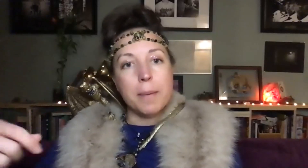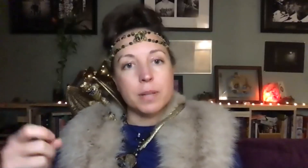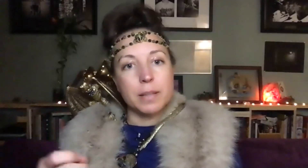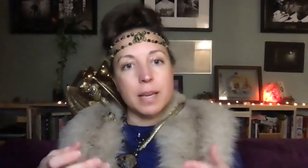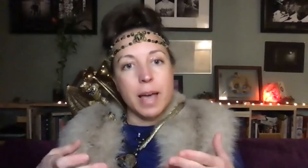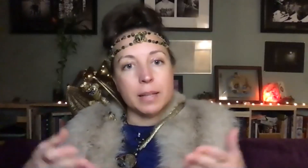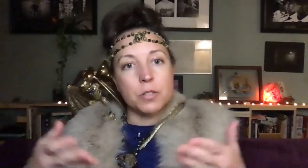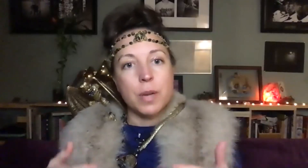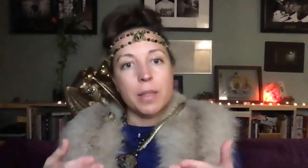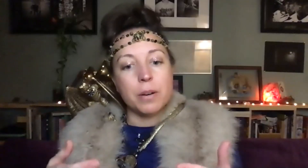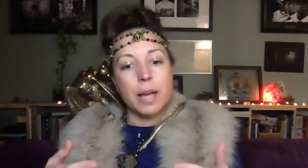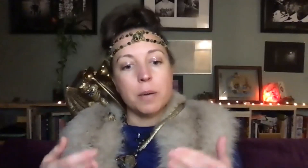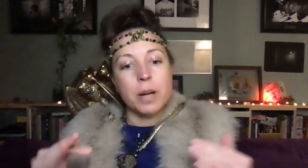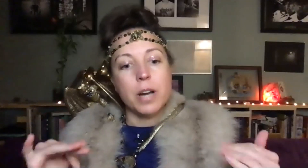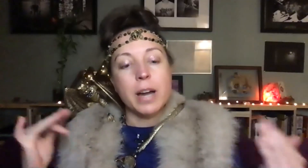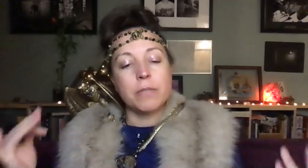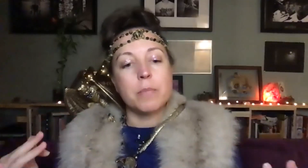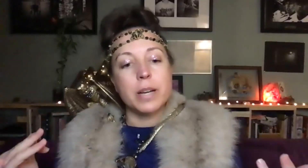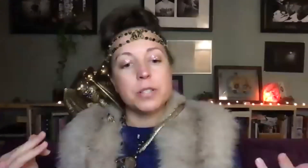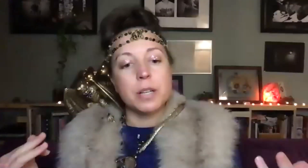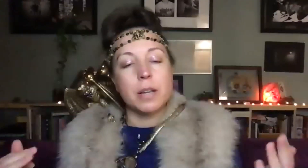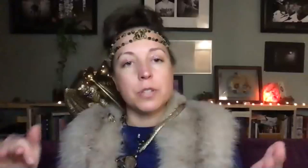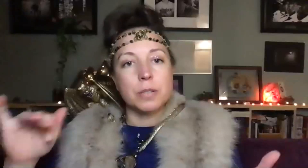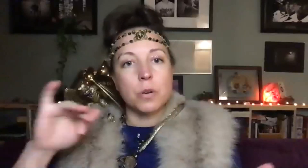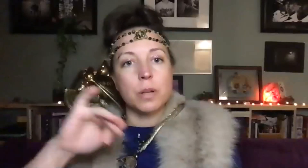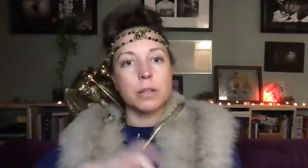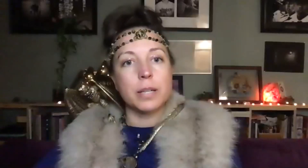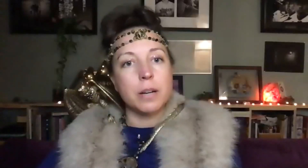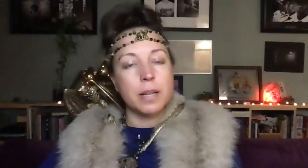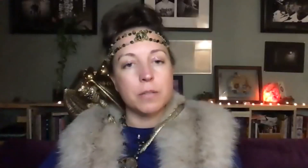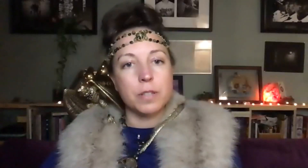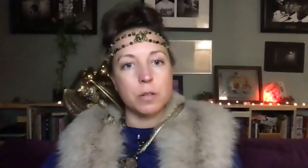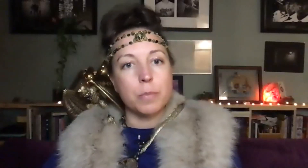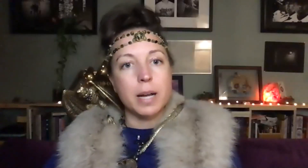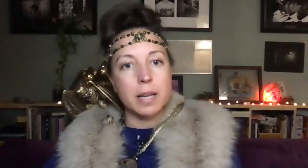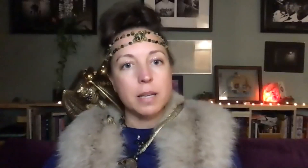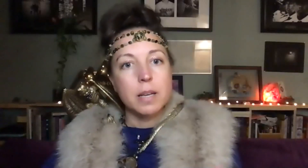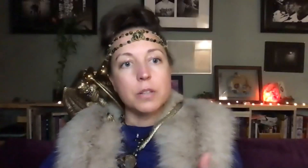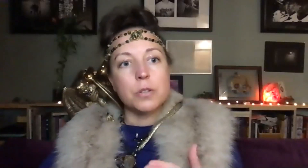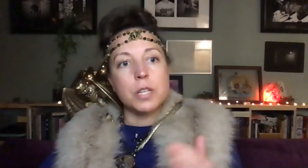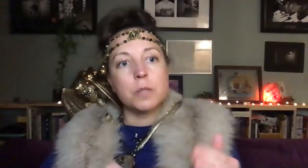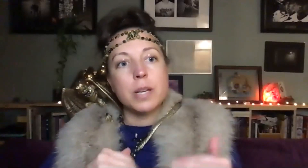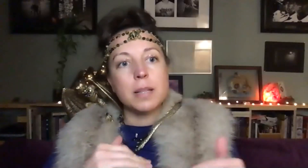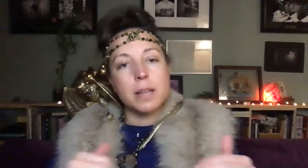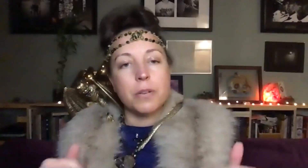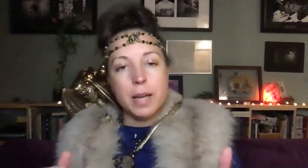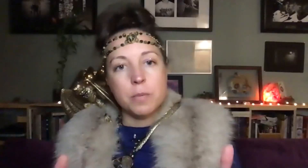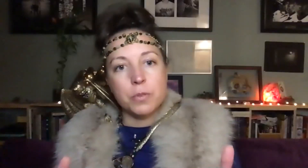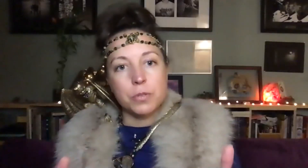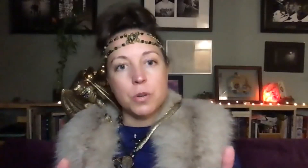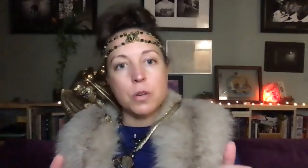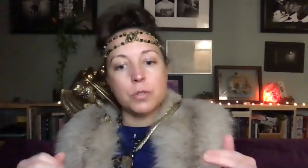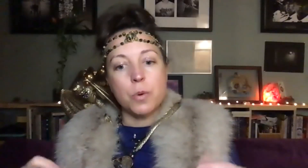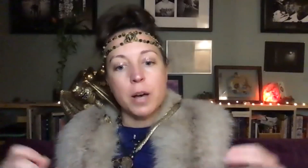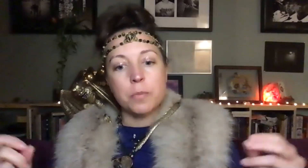more rapidly and together at a much higher vibration if she is no longer carrying the physical body. So she is bringing these other